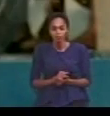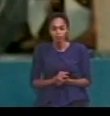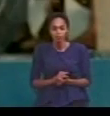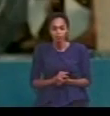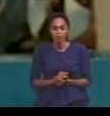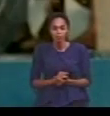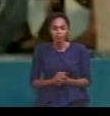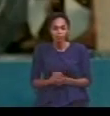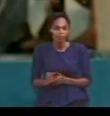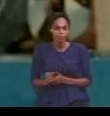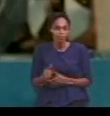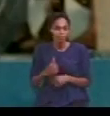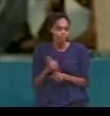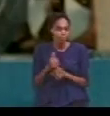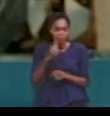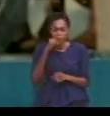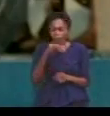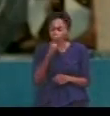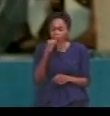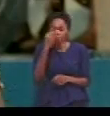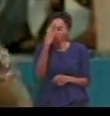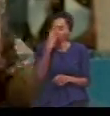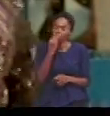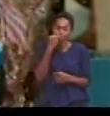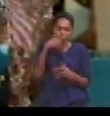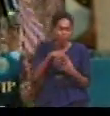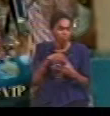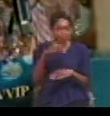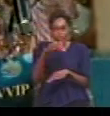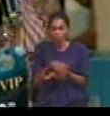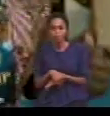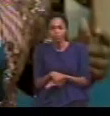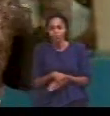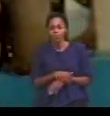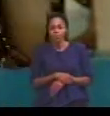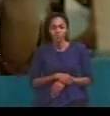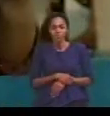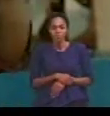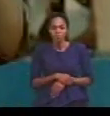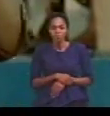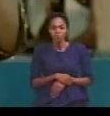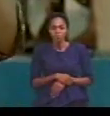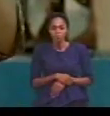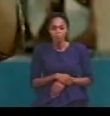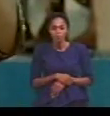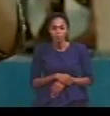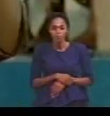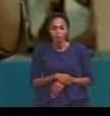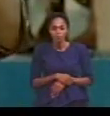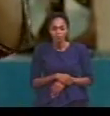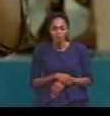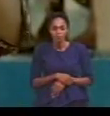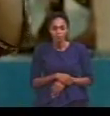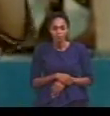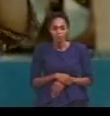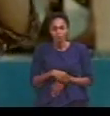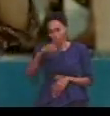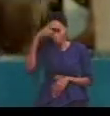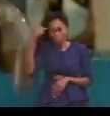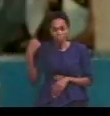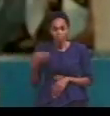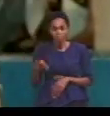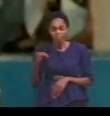which caused me to have a sleepless night. So it was very difficult for me to sleep. Because of the headache, it would ring like